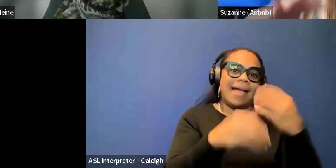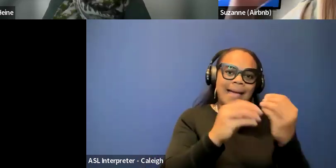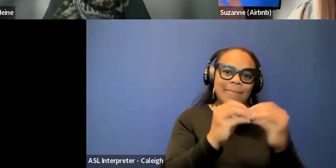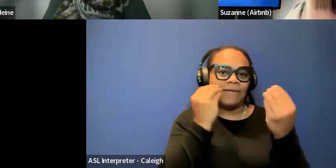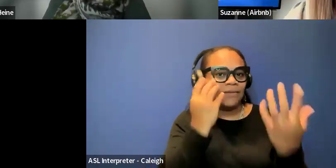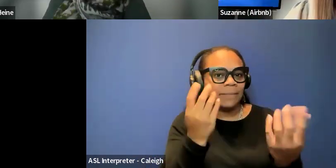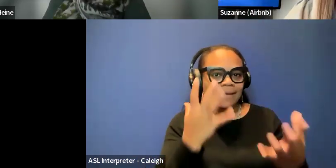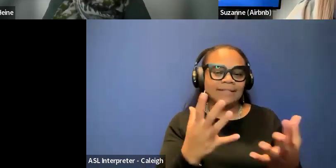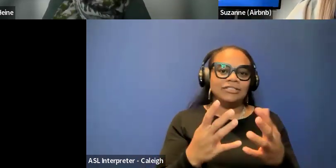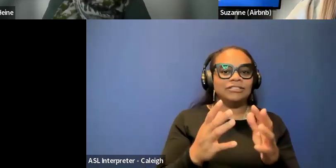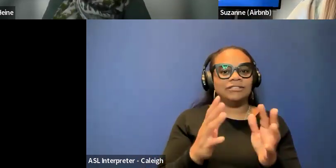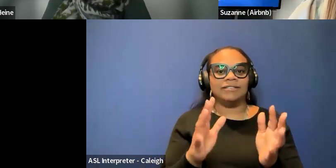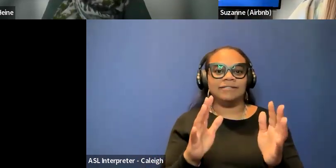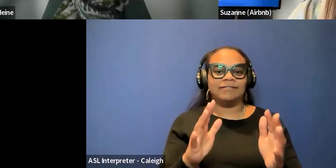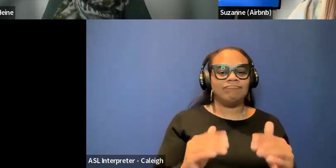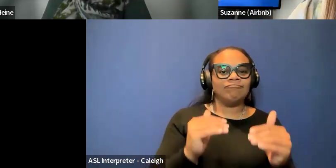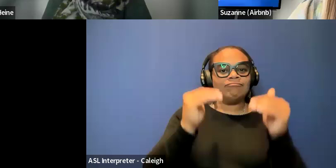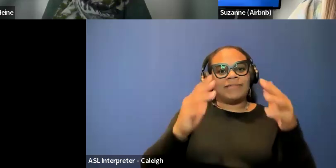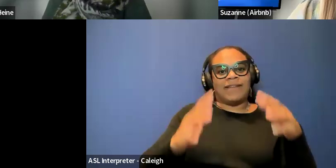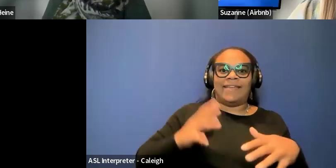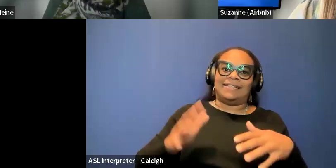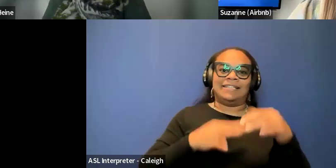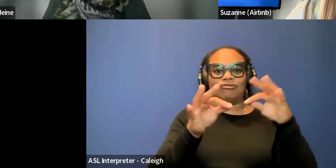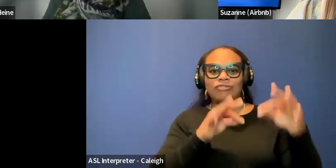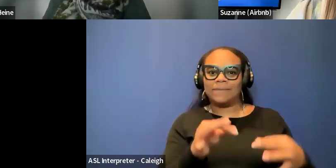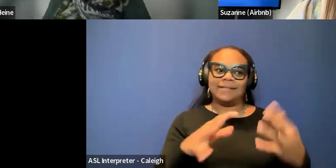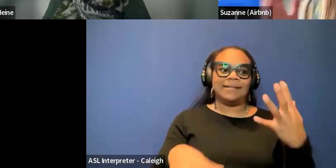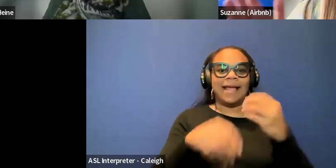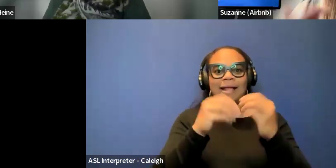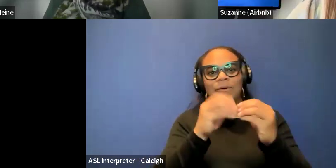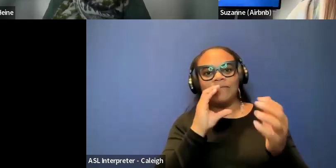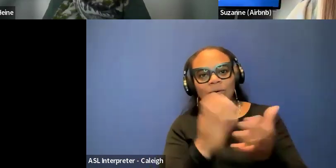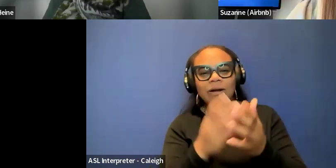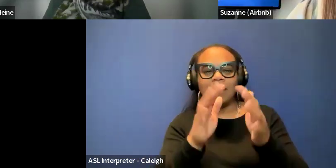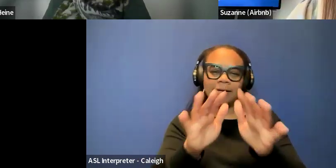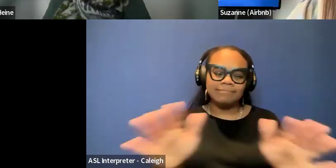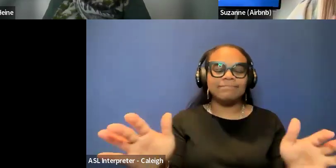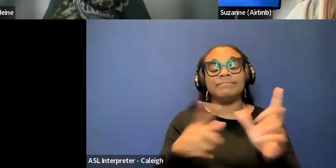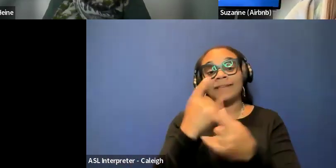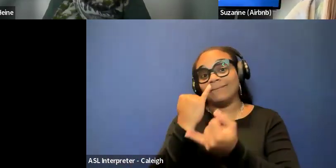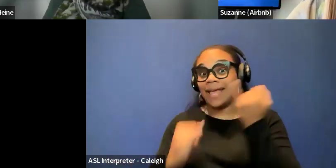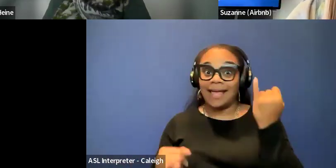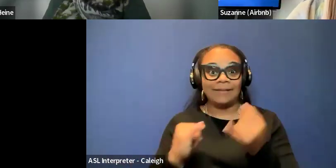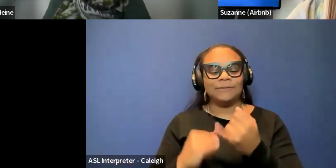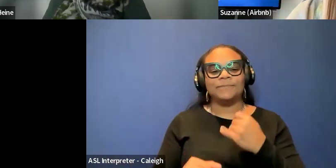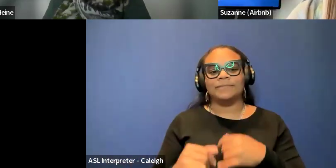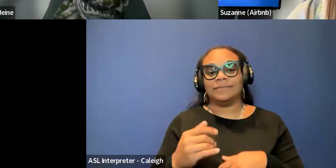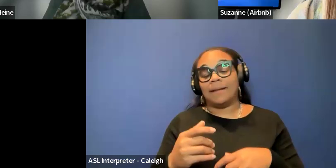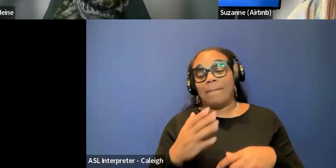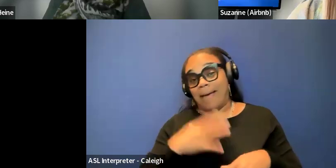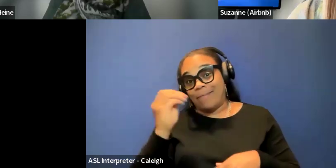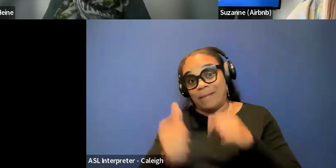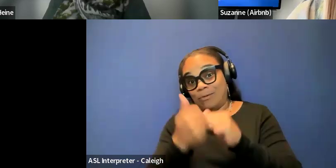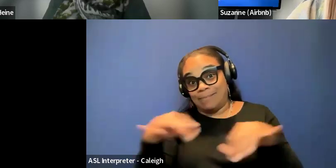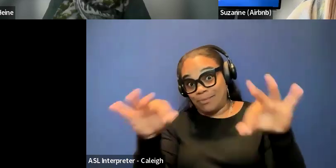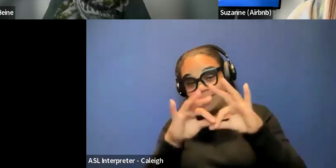can get really fancy with your description, add more photos. And the final, most important step, in my opinion, is to add